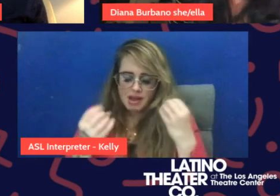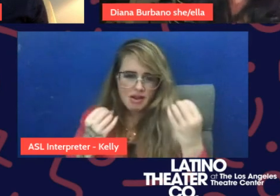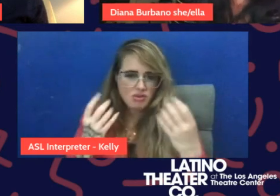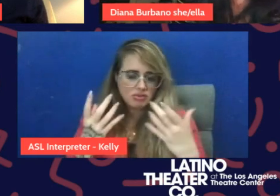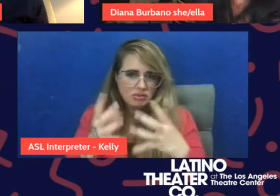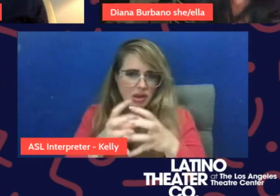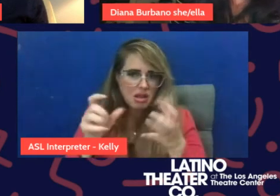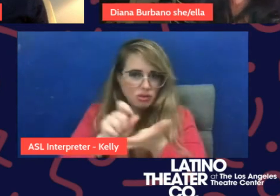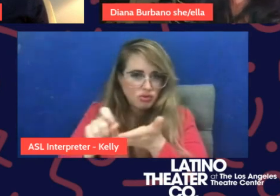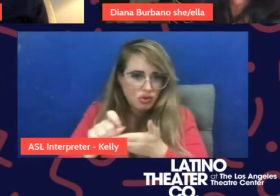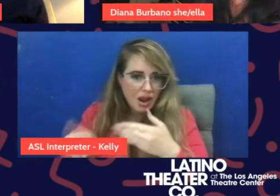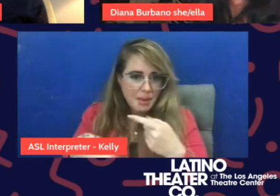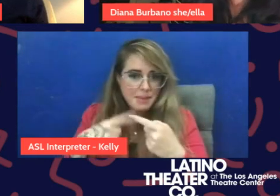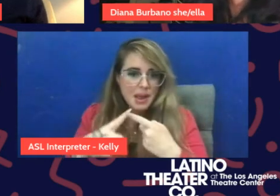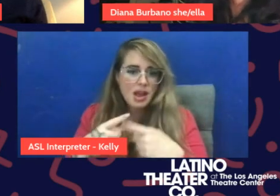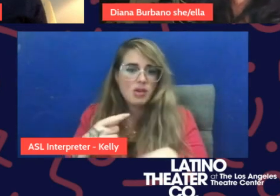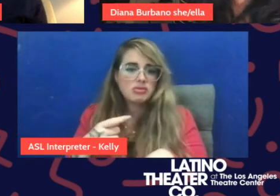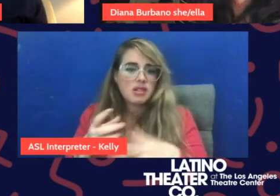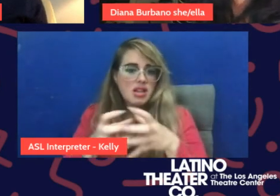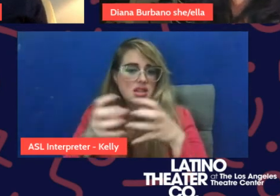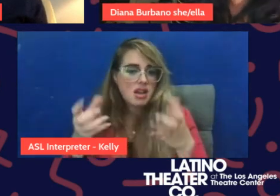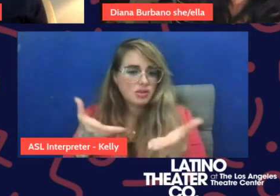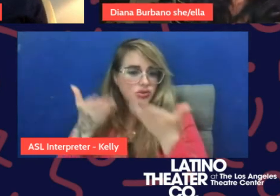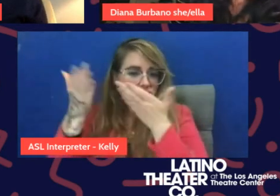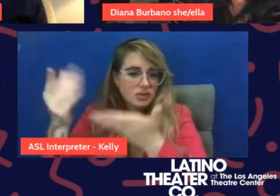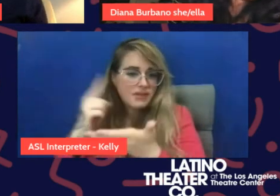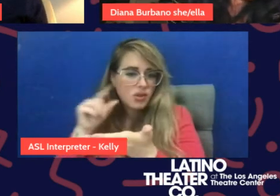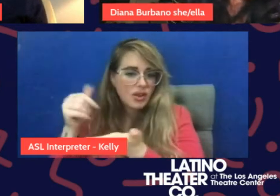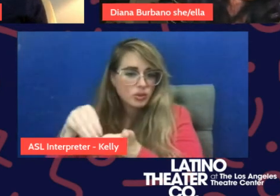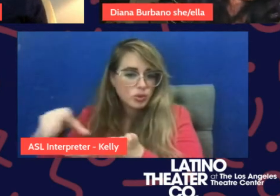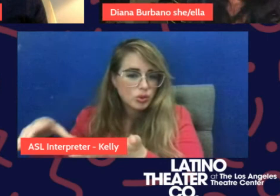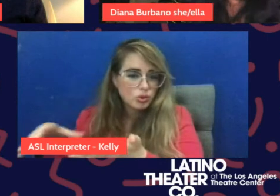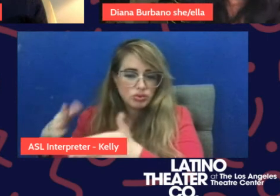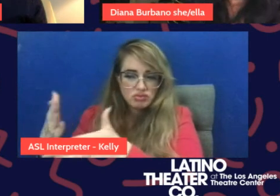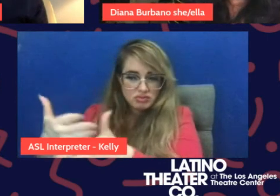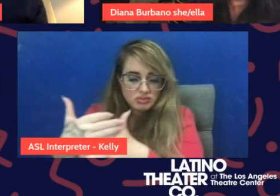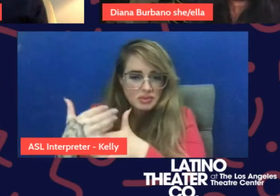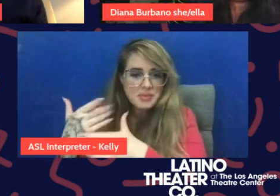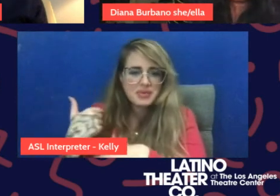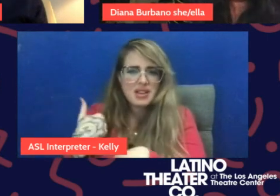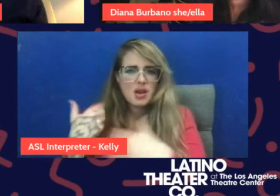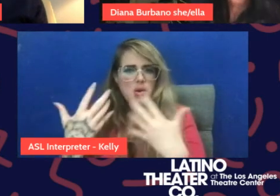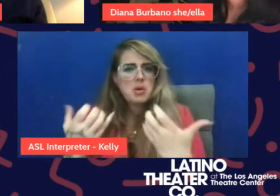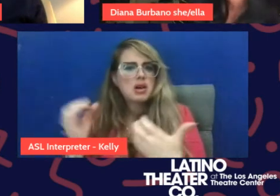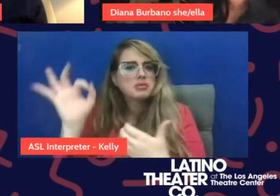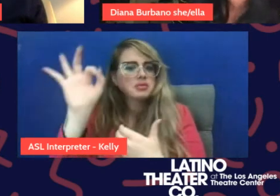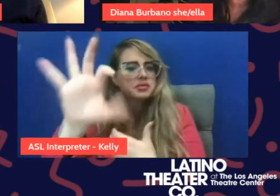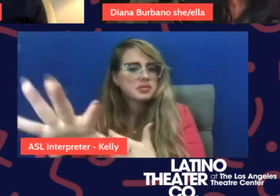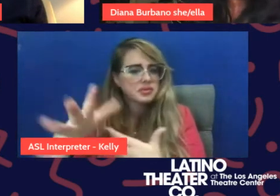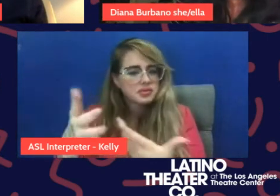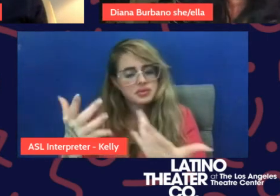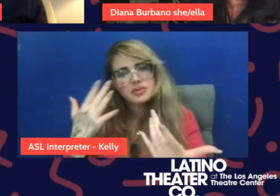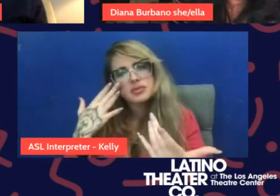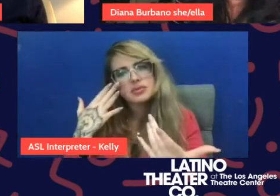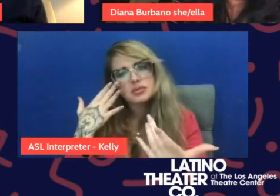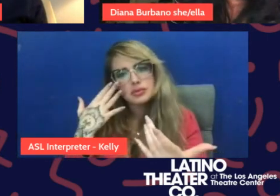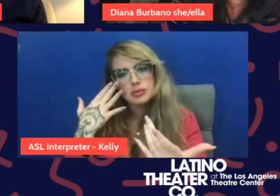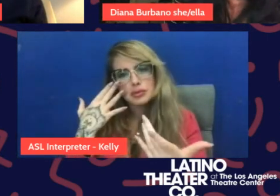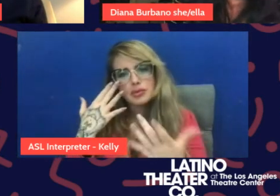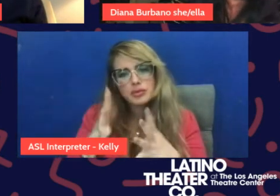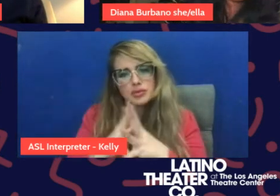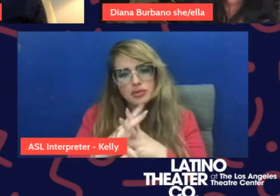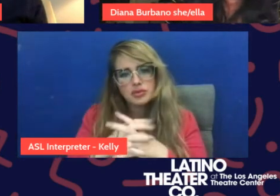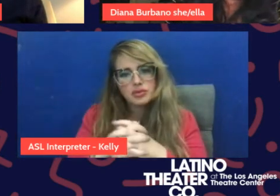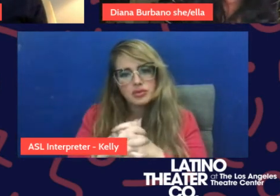so much to take to my other students. You know, I just want to leave people with just what I